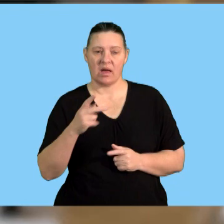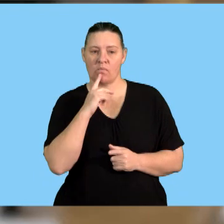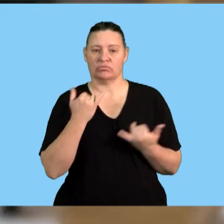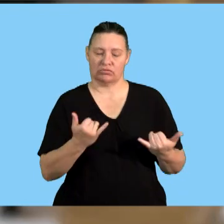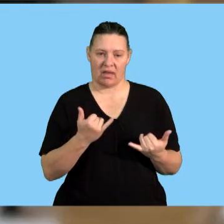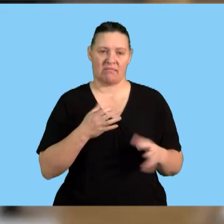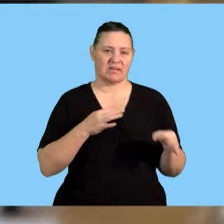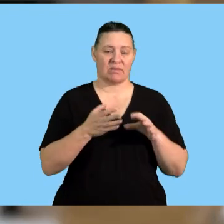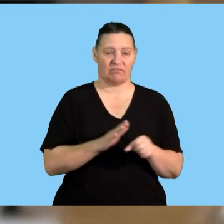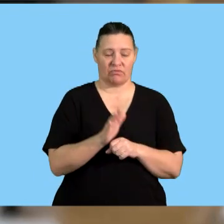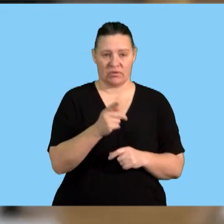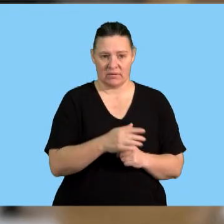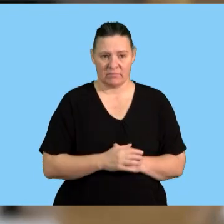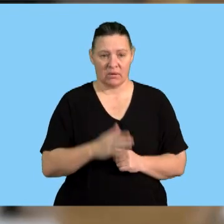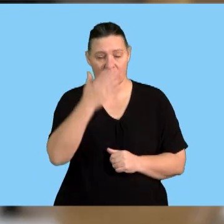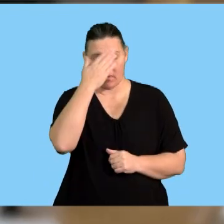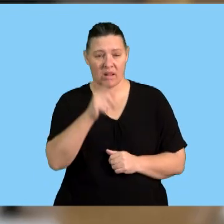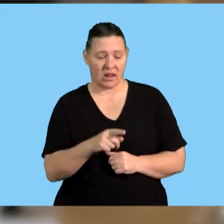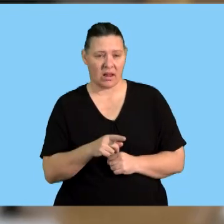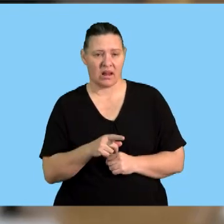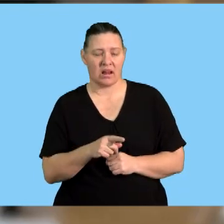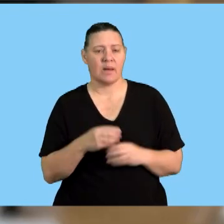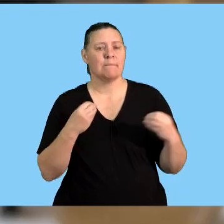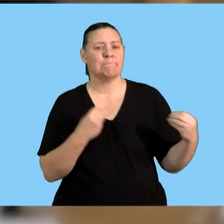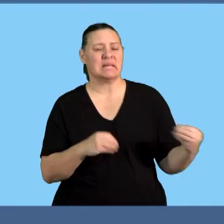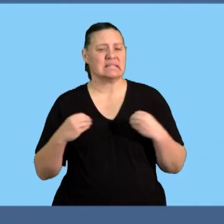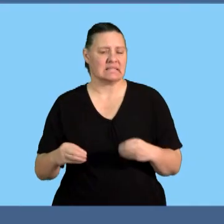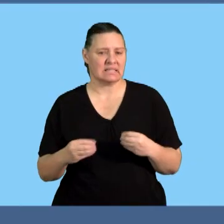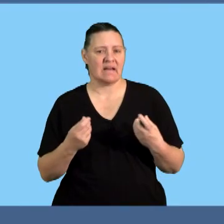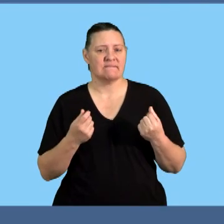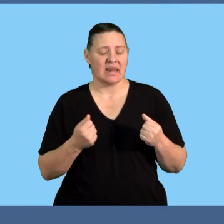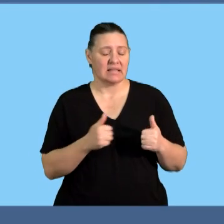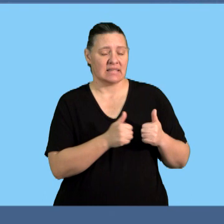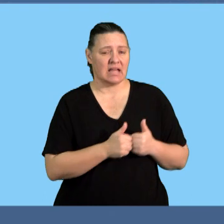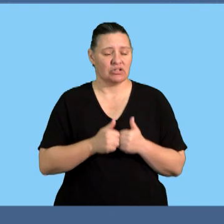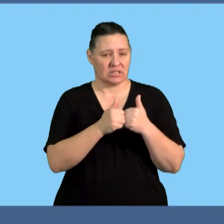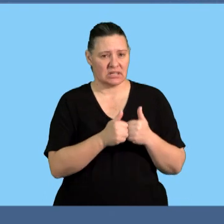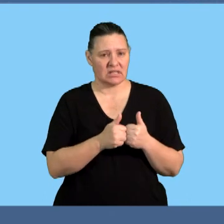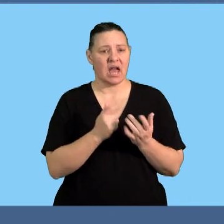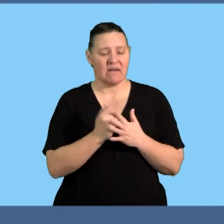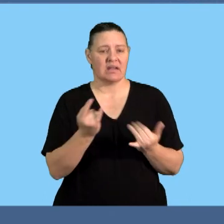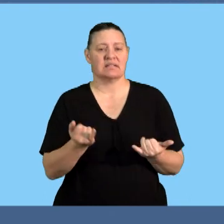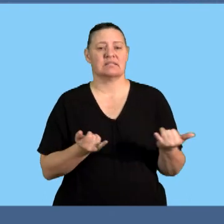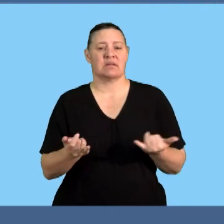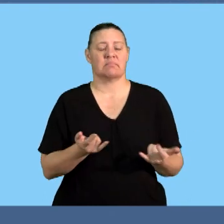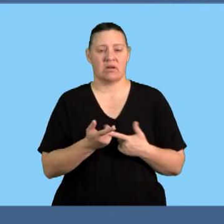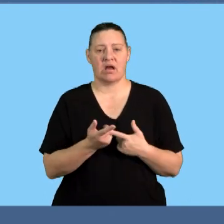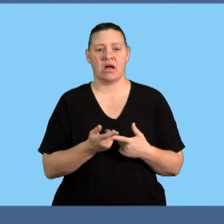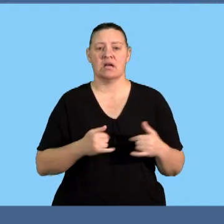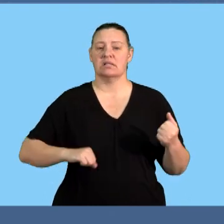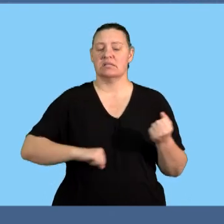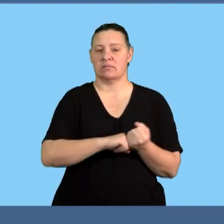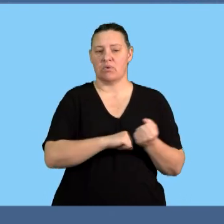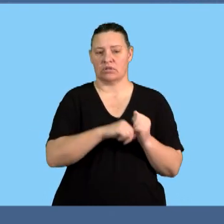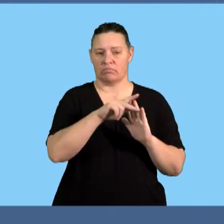today. Now, did you know the Small Enterprise Finance Agency has a SPASA shop support